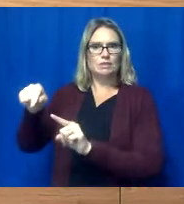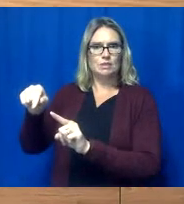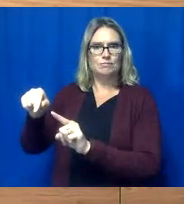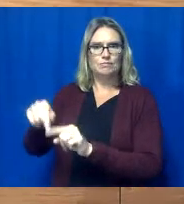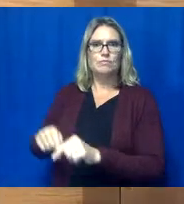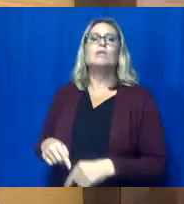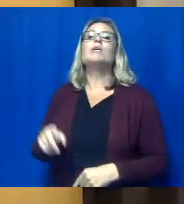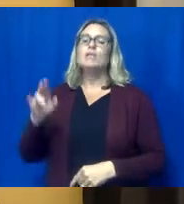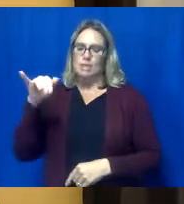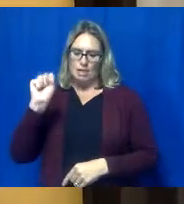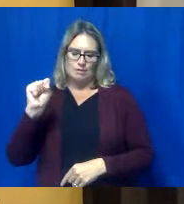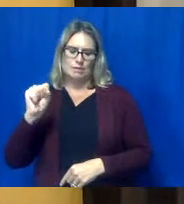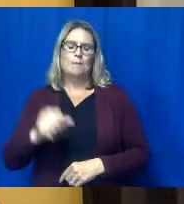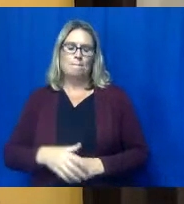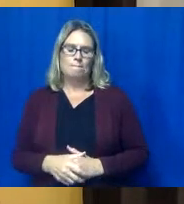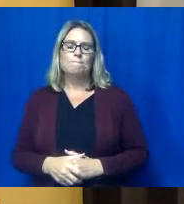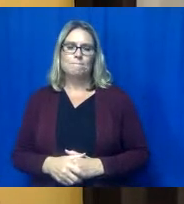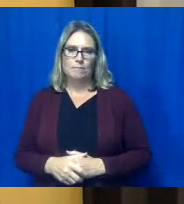fair to say.